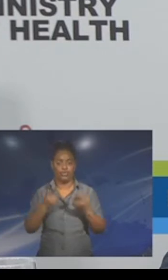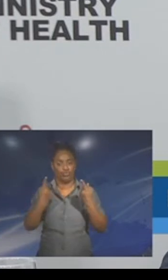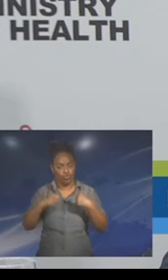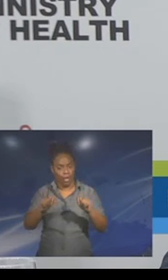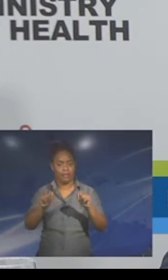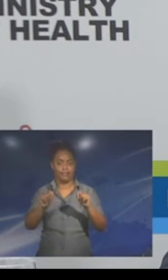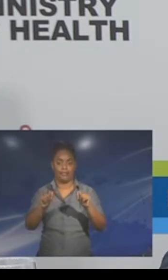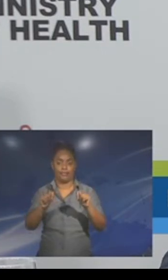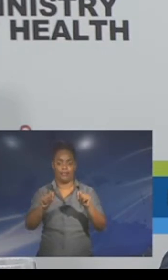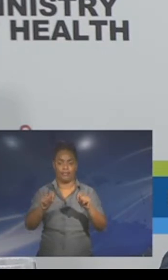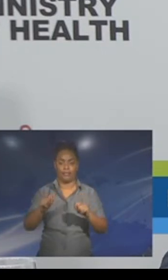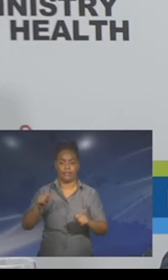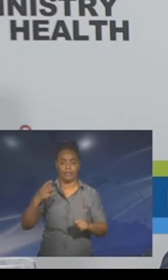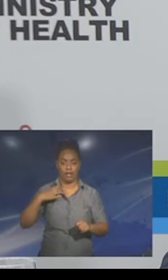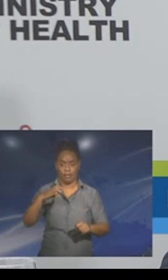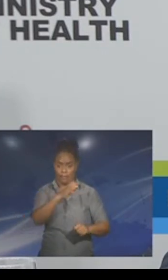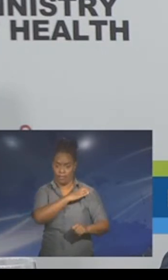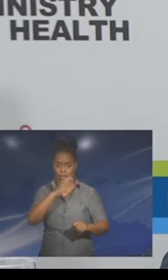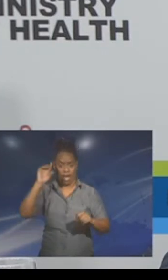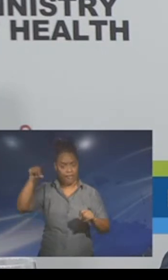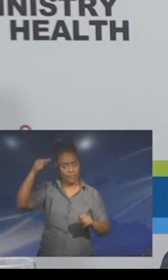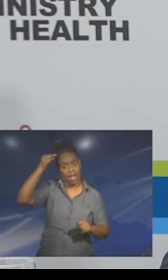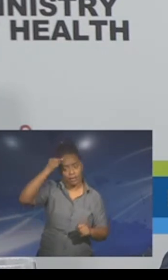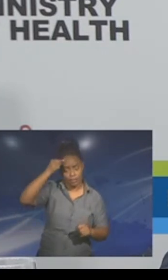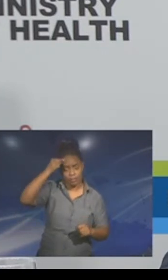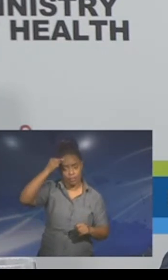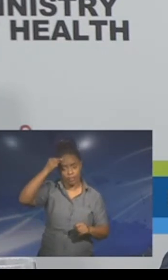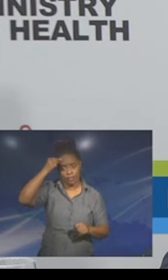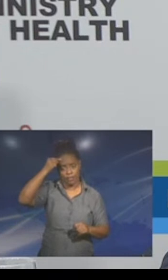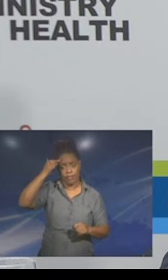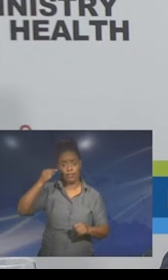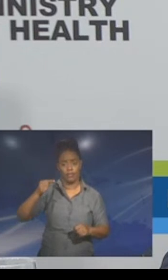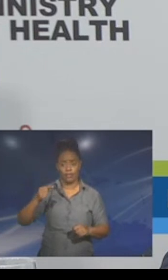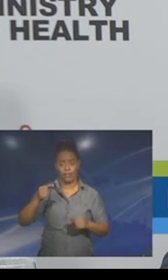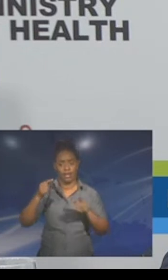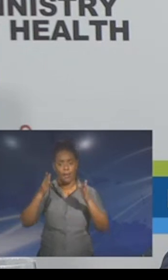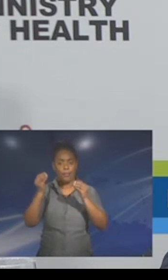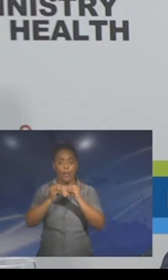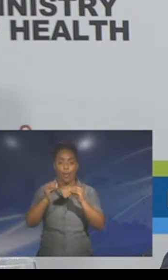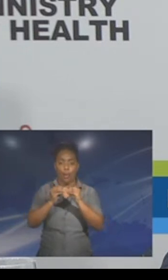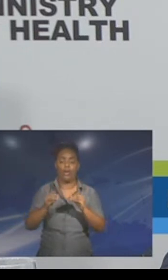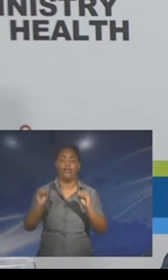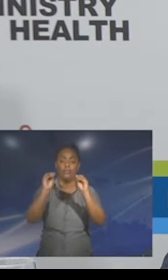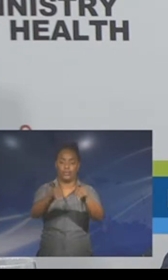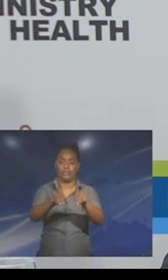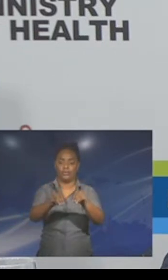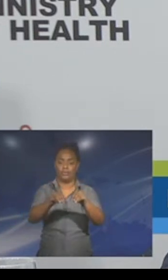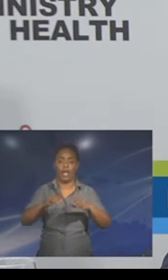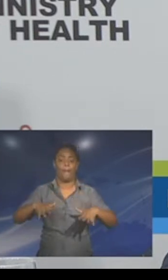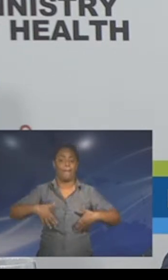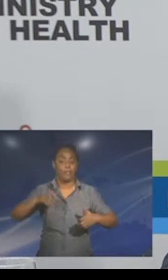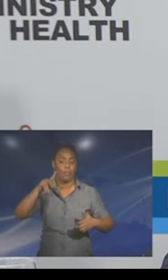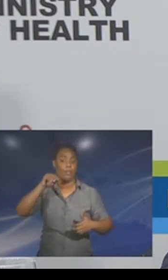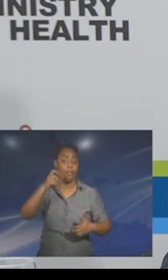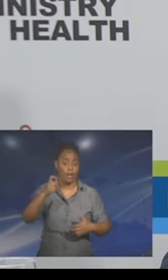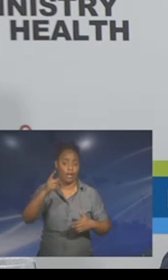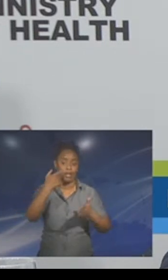of Cabinet to have monkeypox listed as a dangerous infectious disease. That was